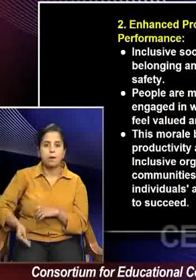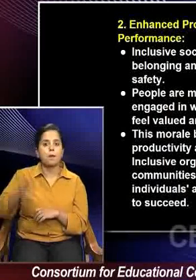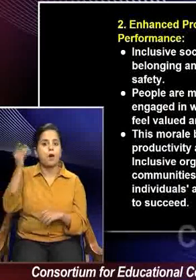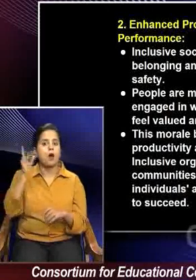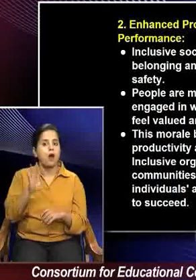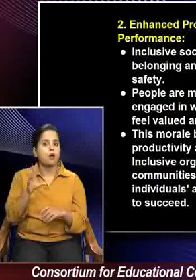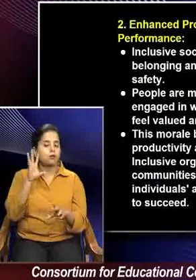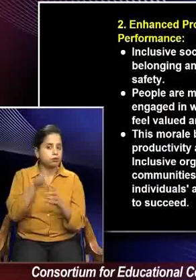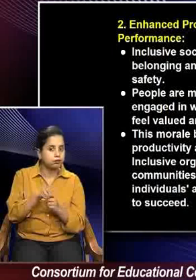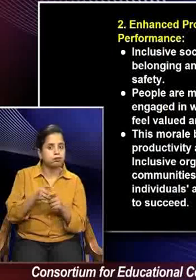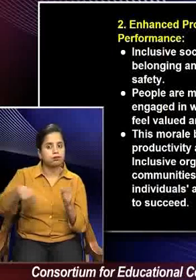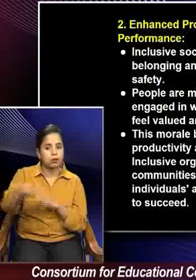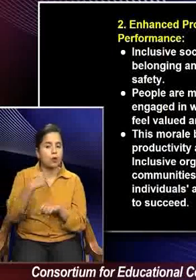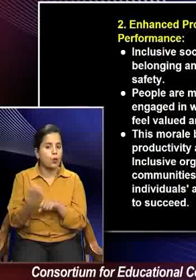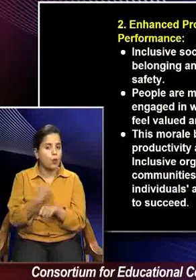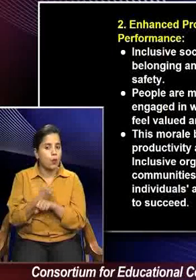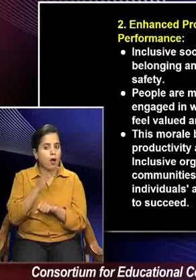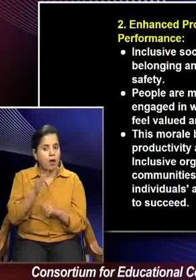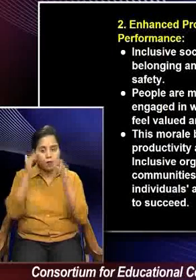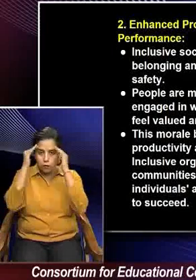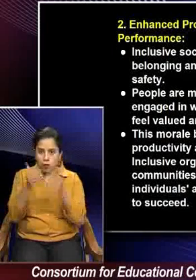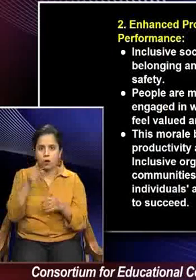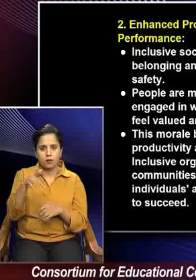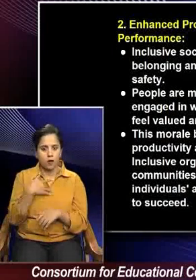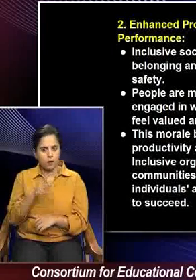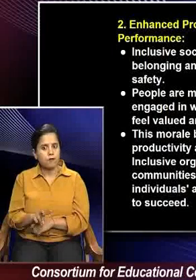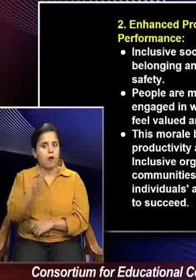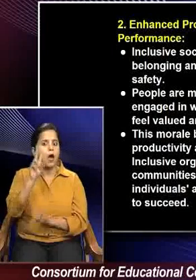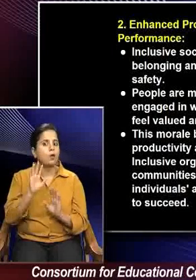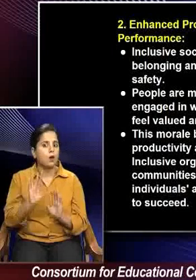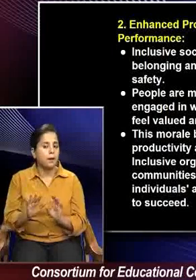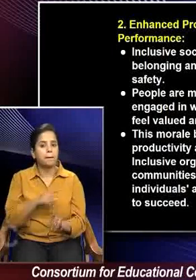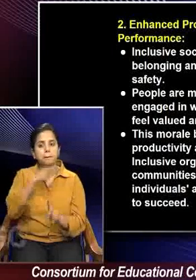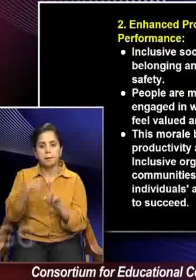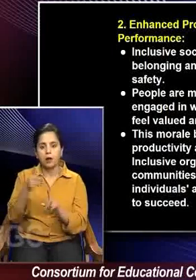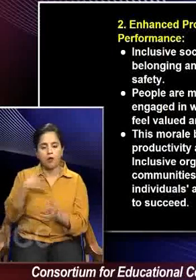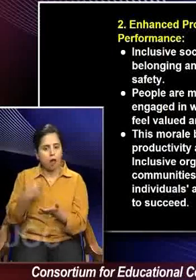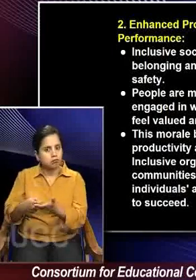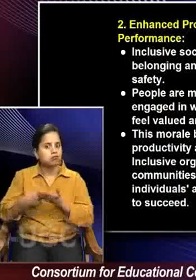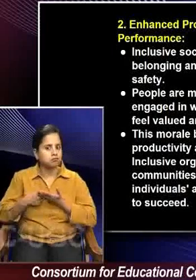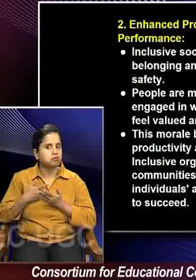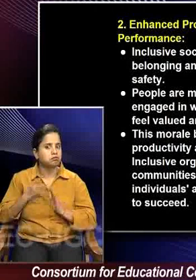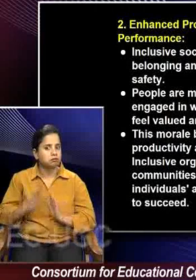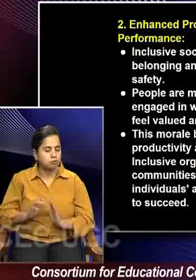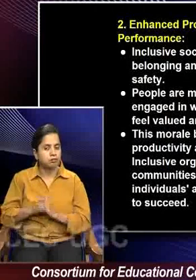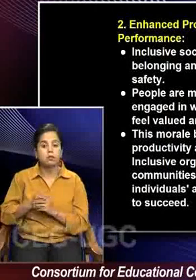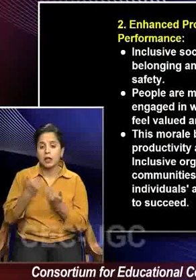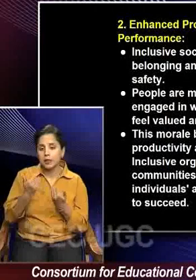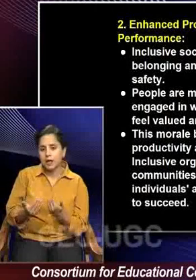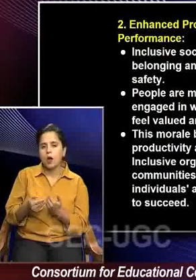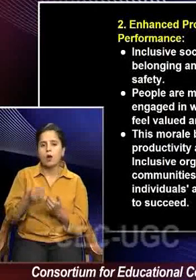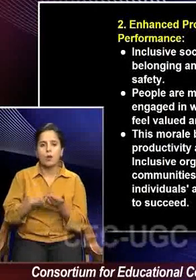and engaged in work when they feel valued and respected. Now, this